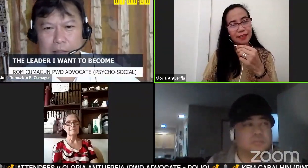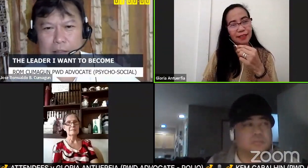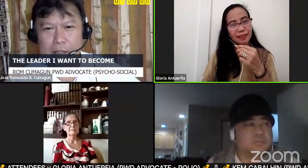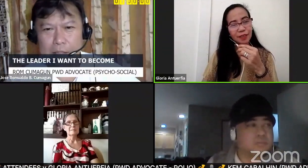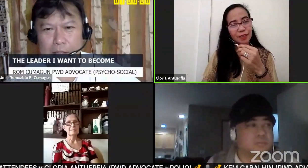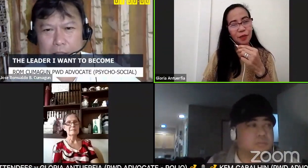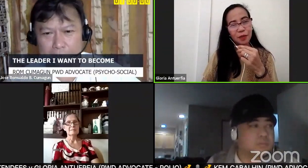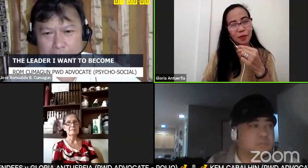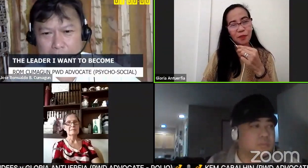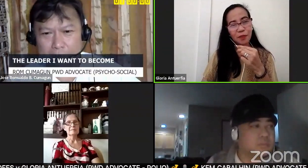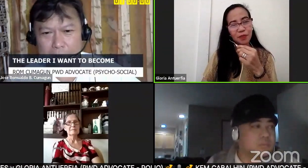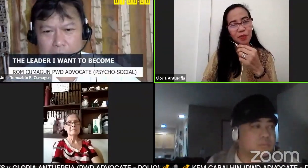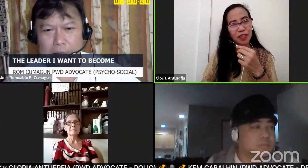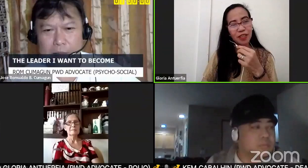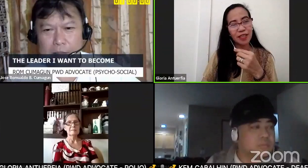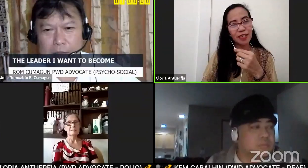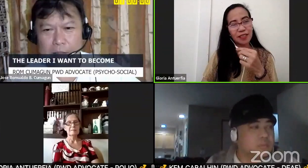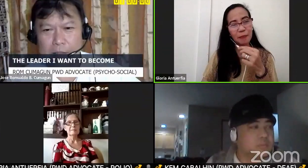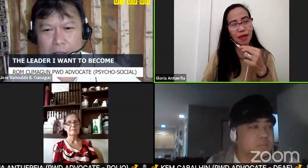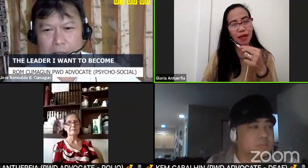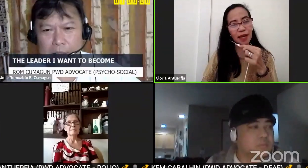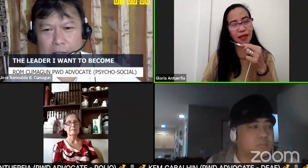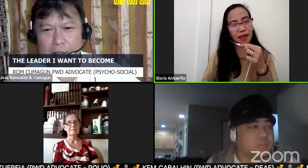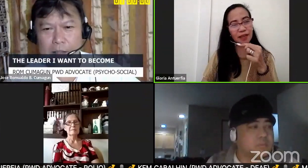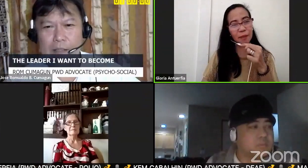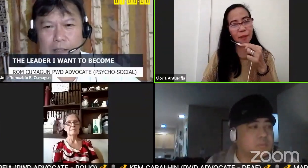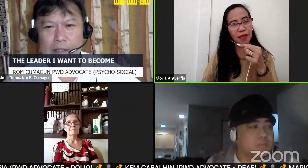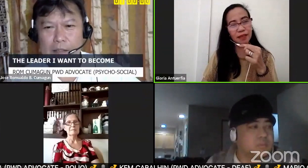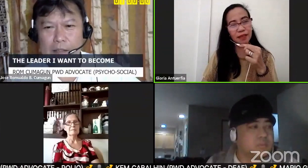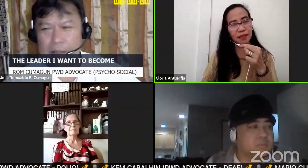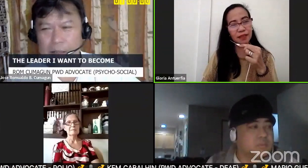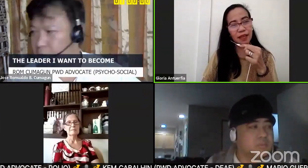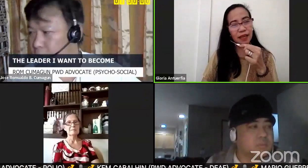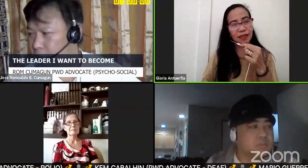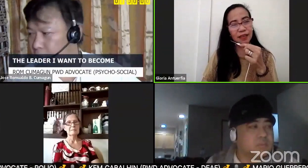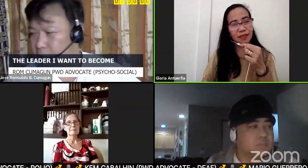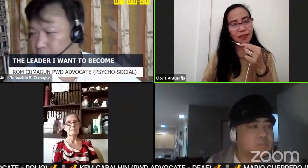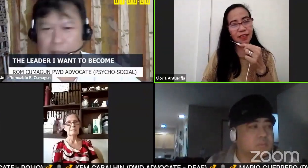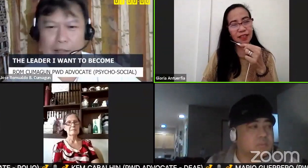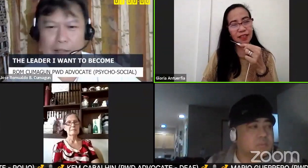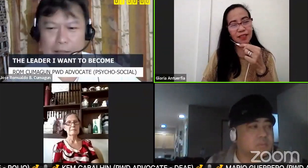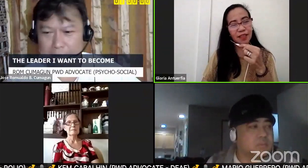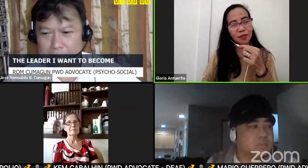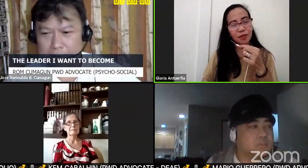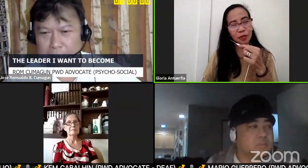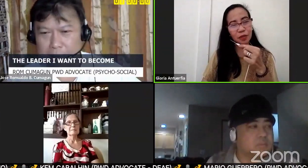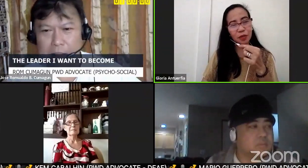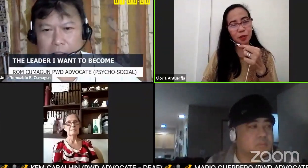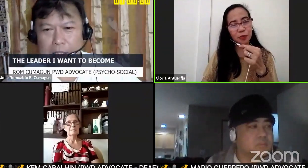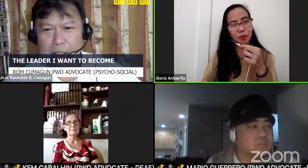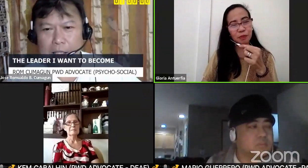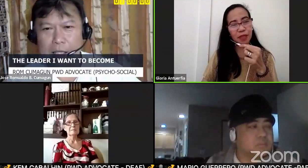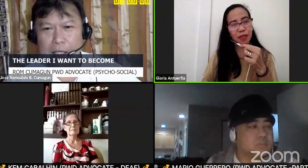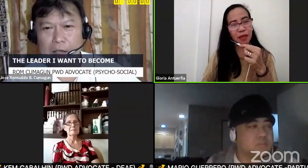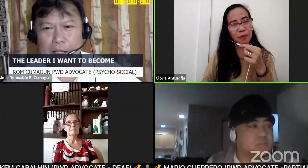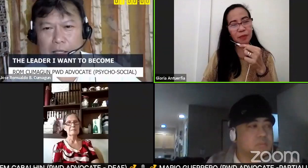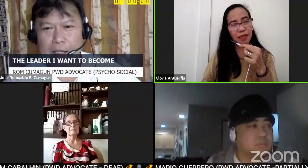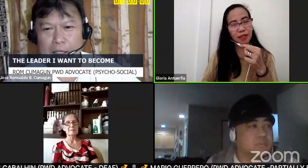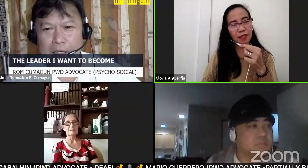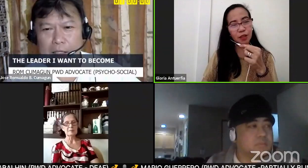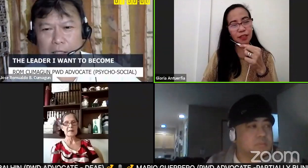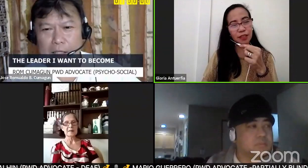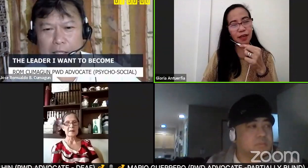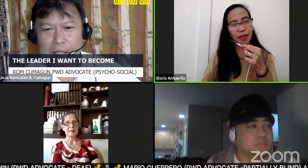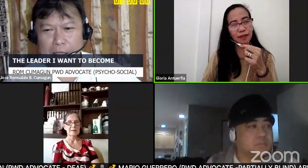kanina. So, join us. Napakahalagang topic ang i-discuss ngayon. So, magagamit